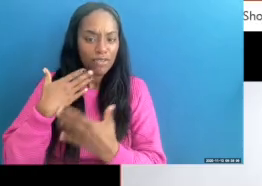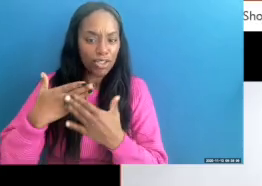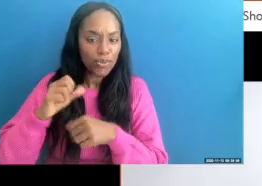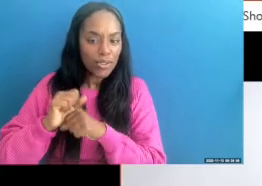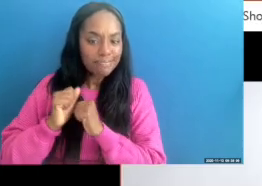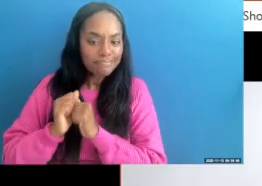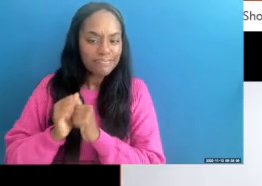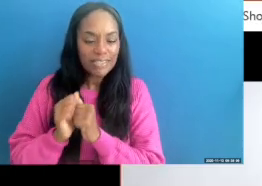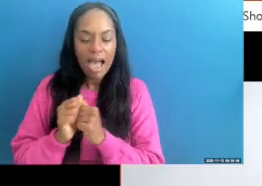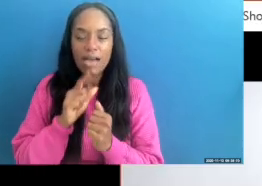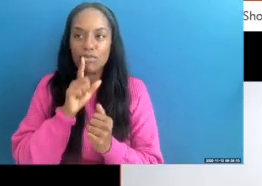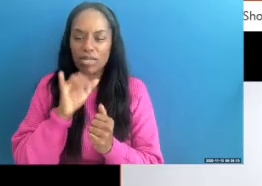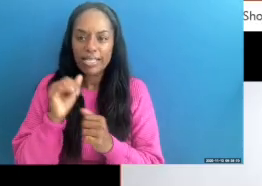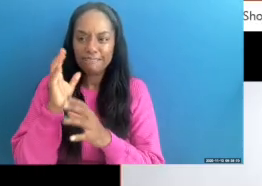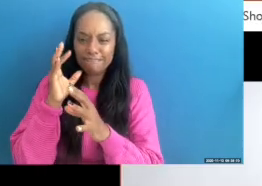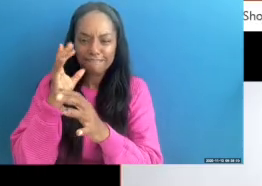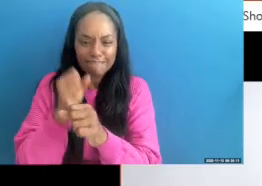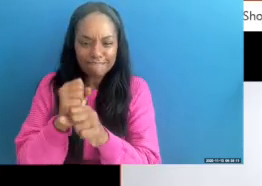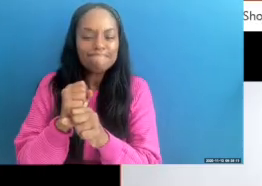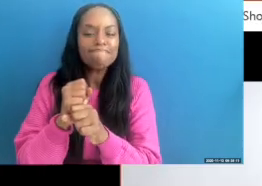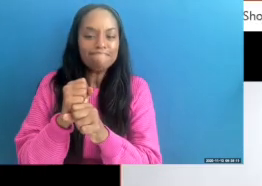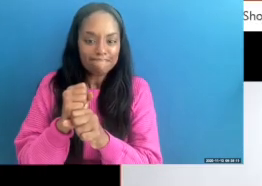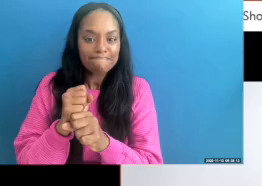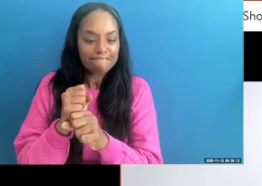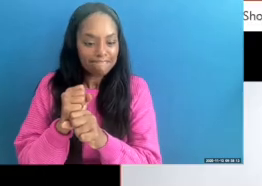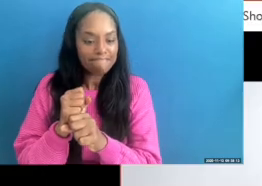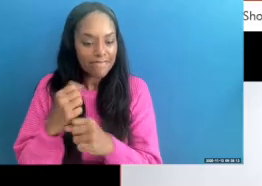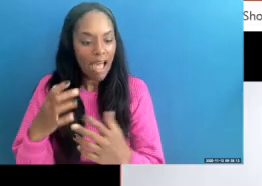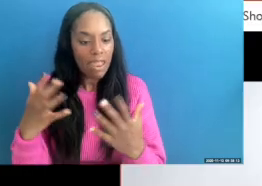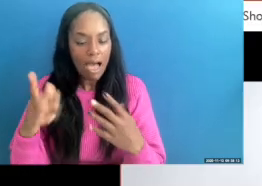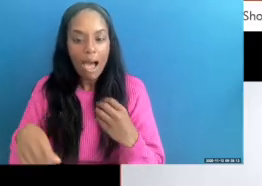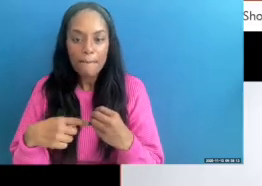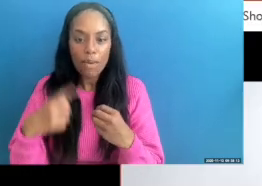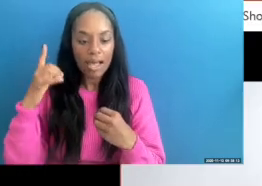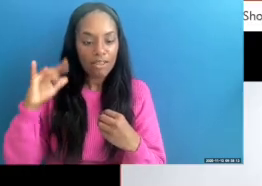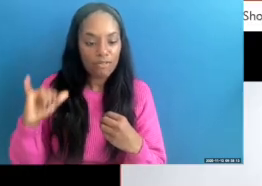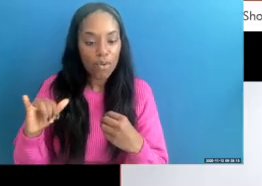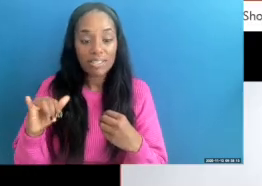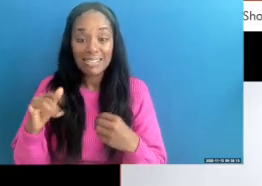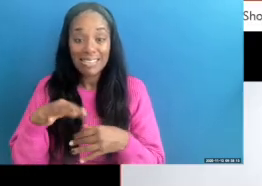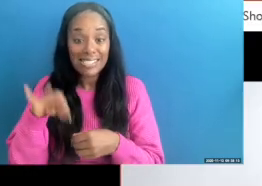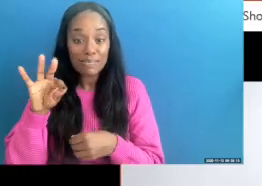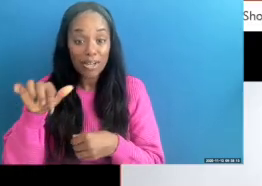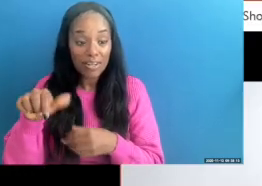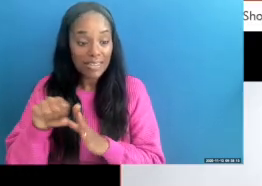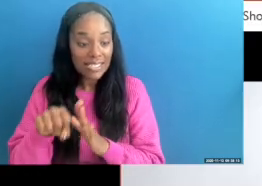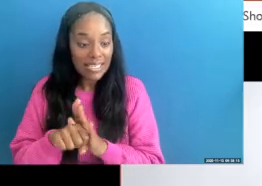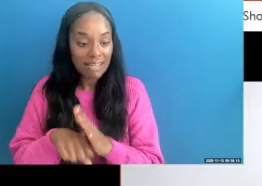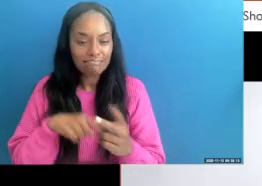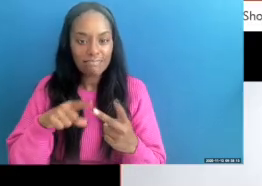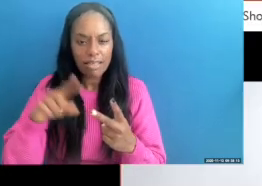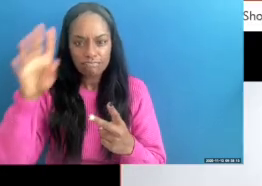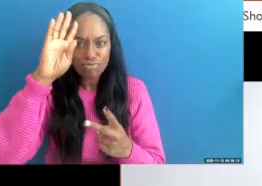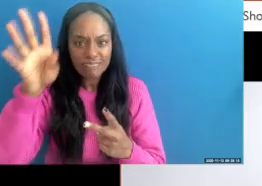many aspects of California. The spirit of this state, the innovation of this state, the ambitions that this